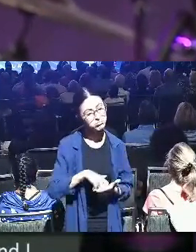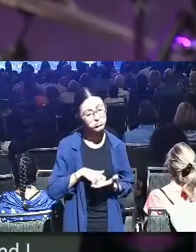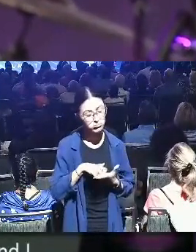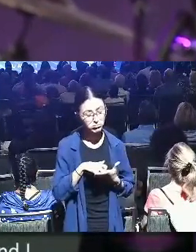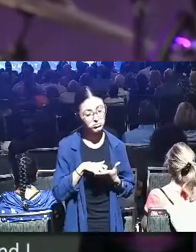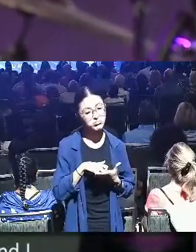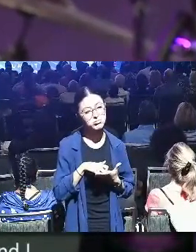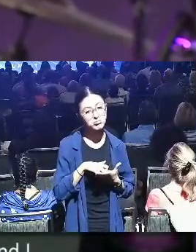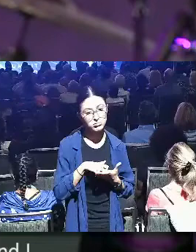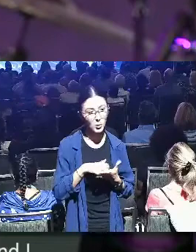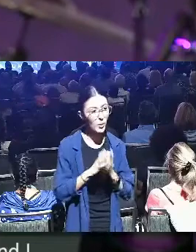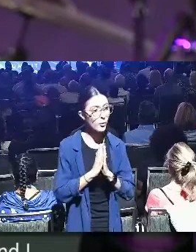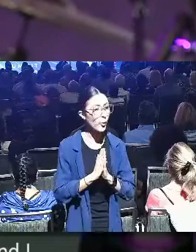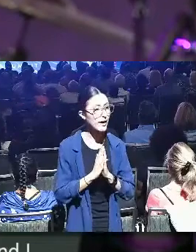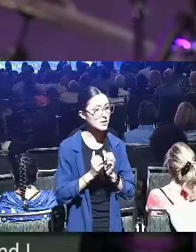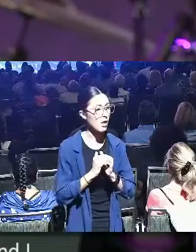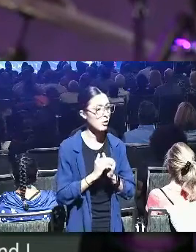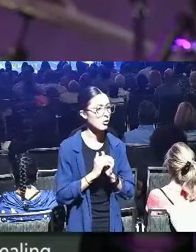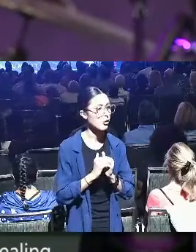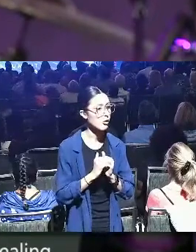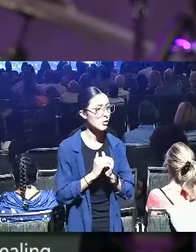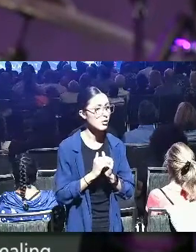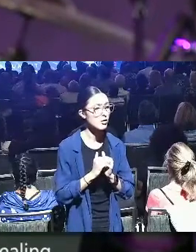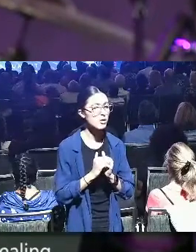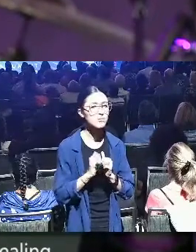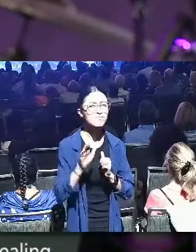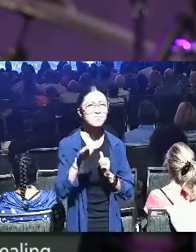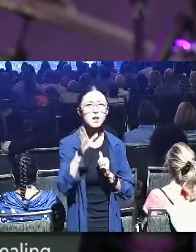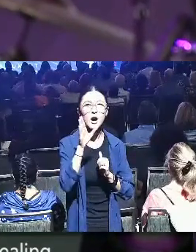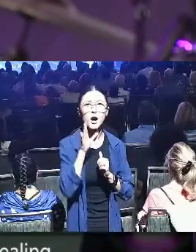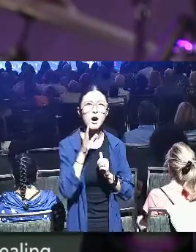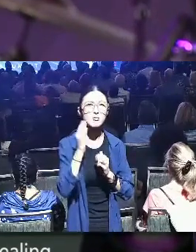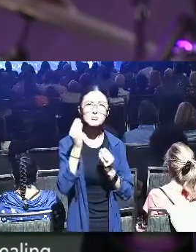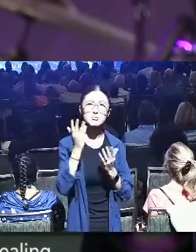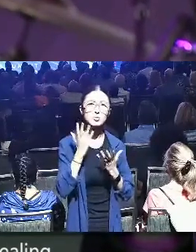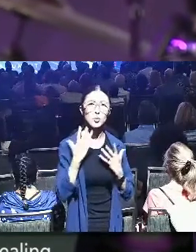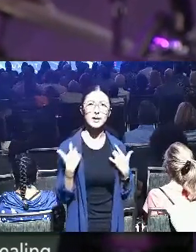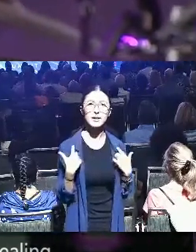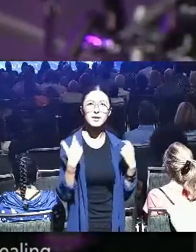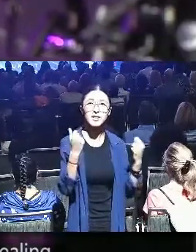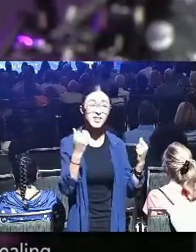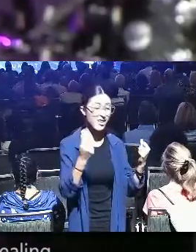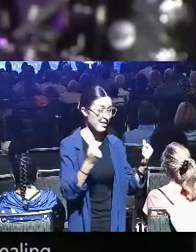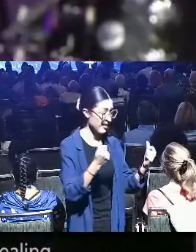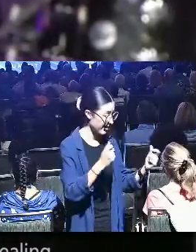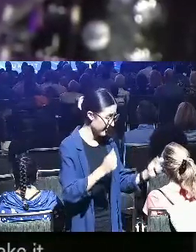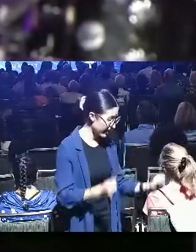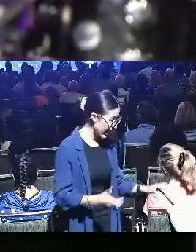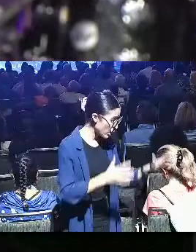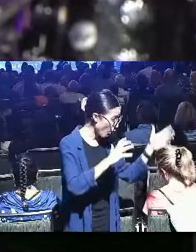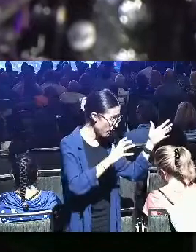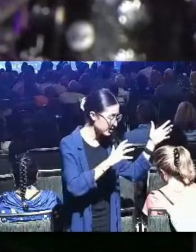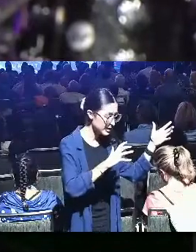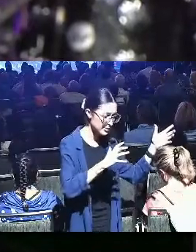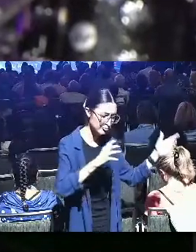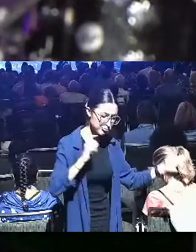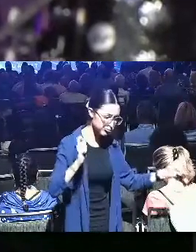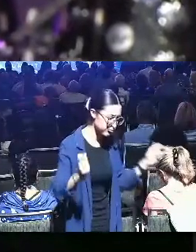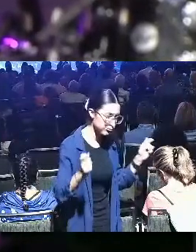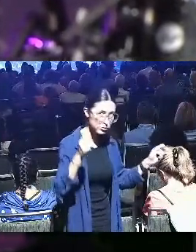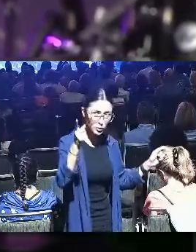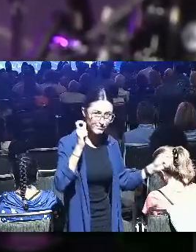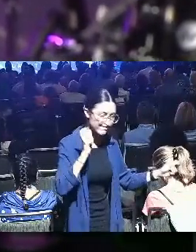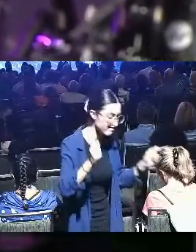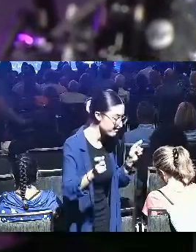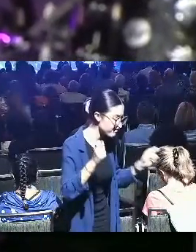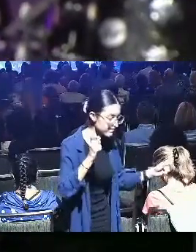bring healing. God, bring healing. Take the chaos and make it something powerful that testifies to you. Many of you